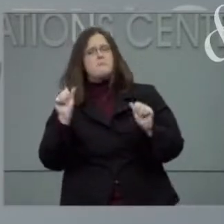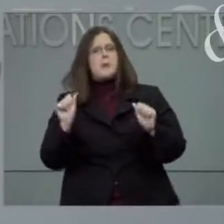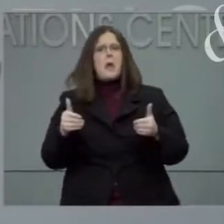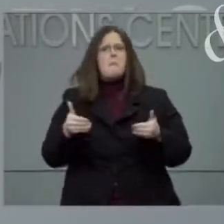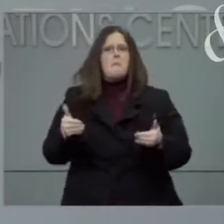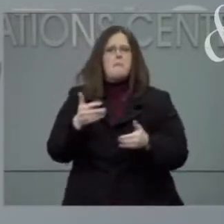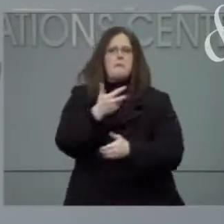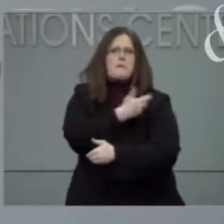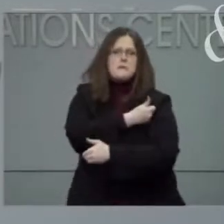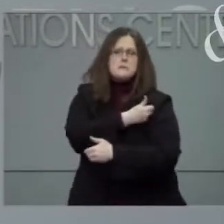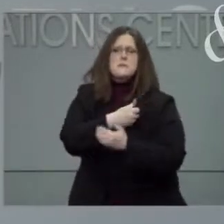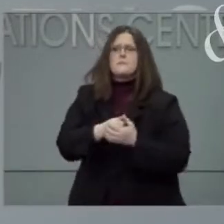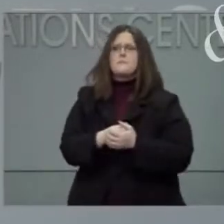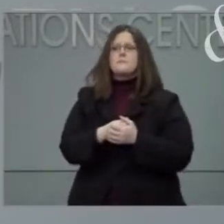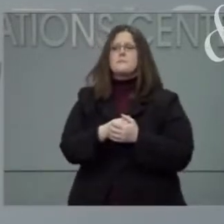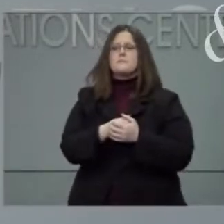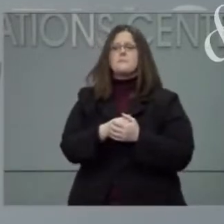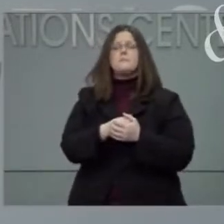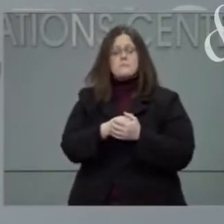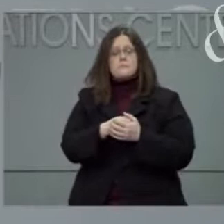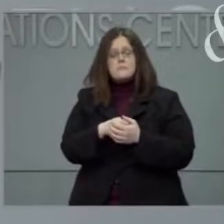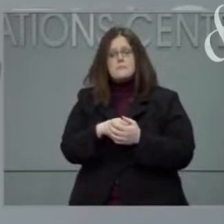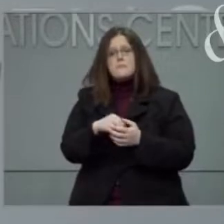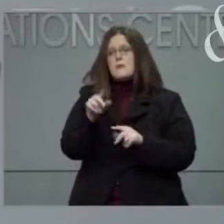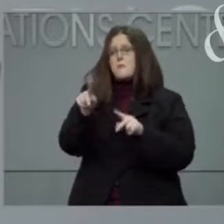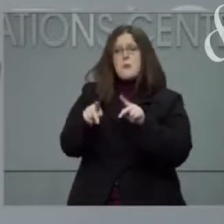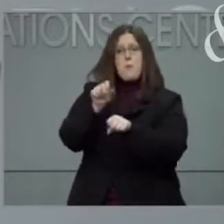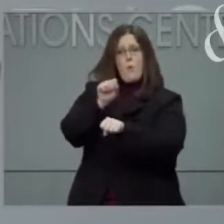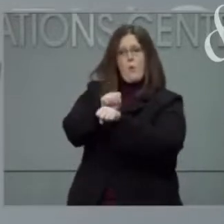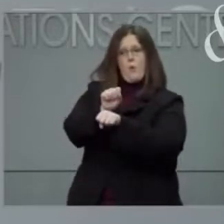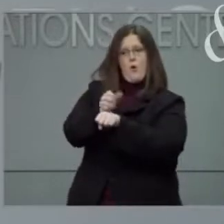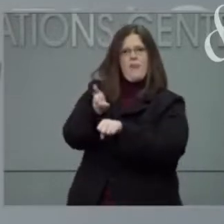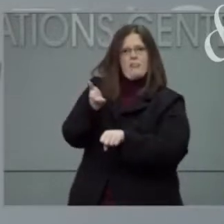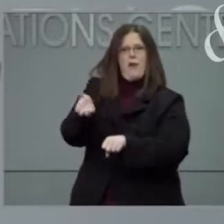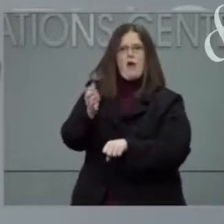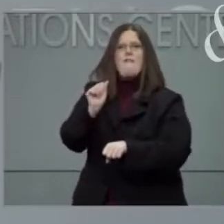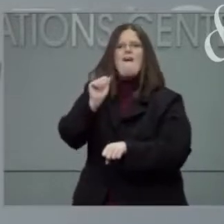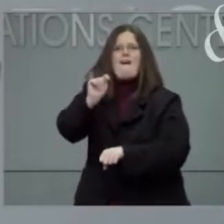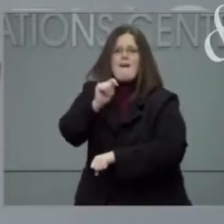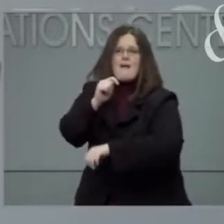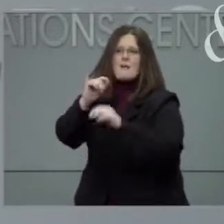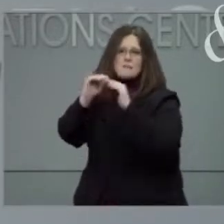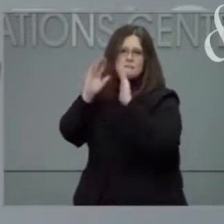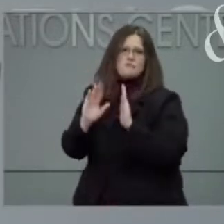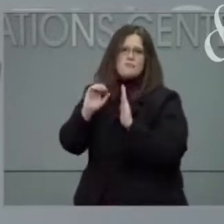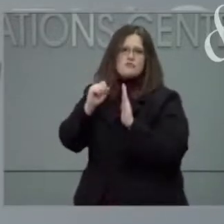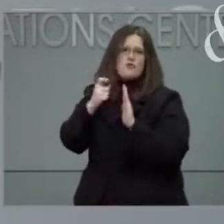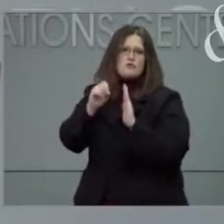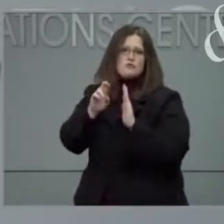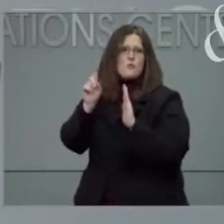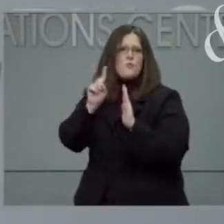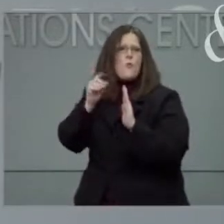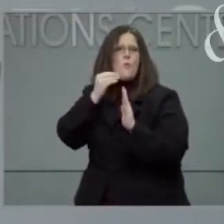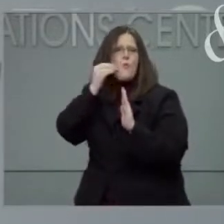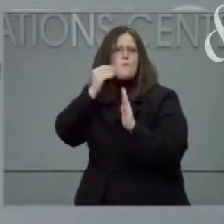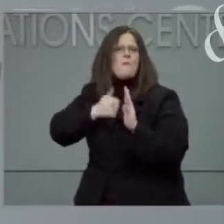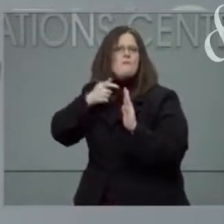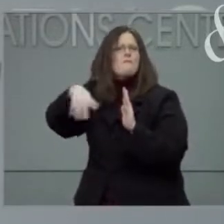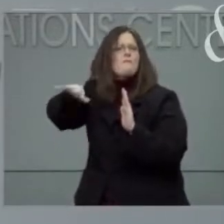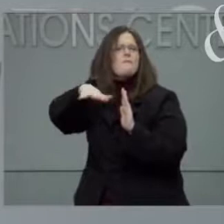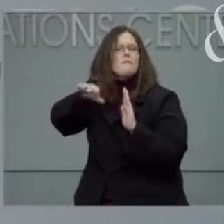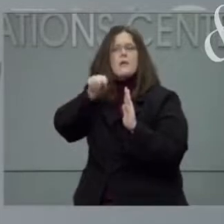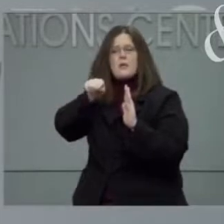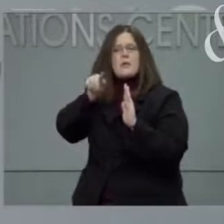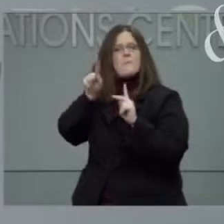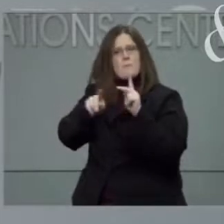those who are the workers who work in our homeless shelters, are frontline essential workers, and as of tomorrow will